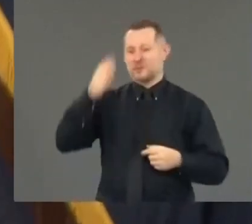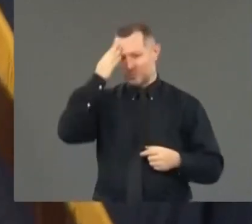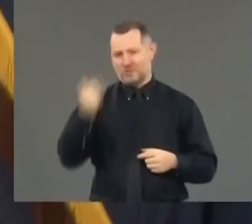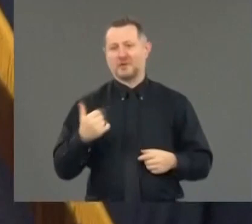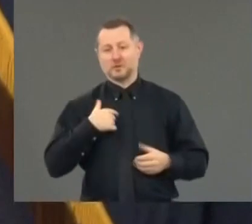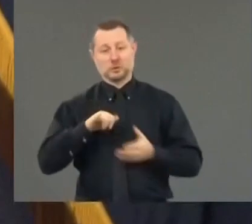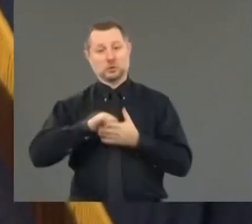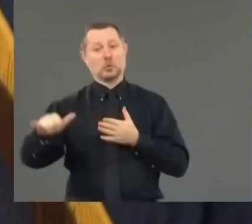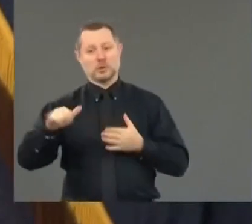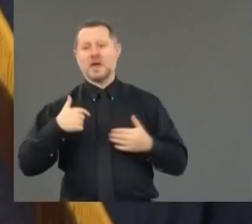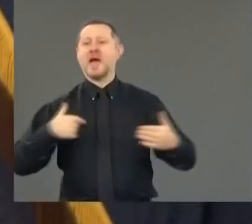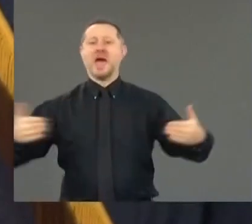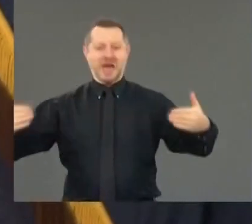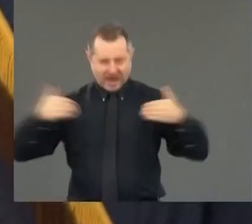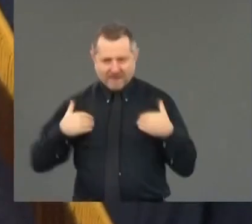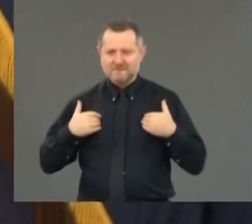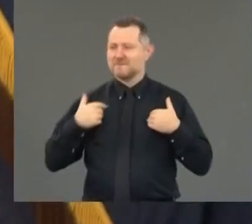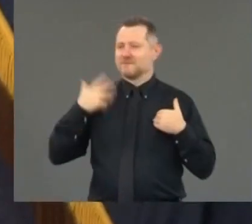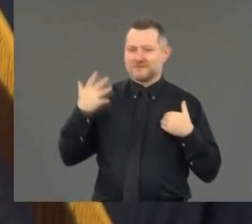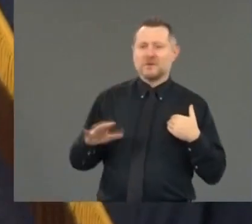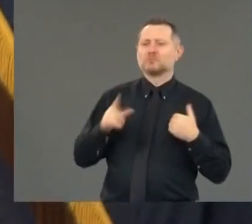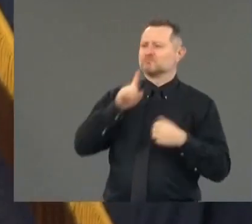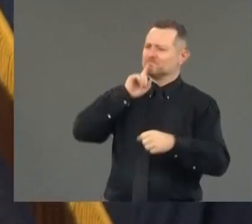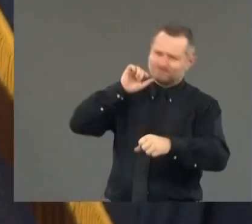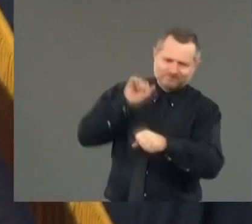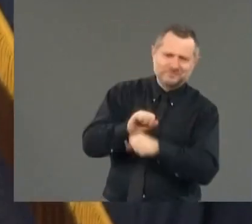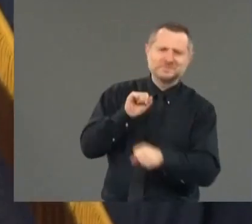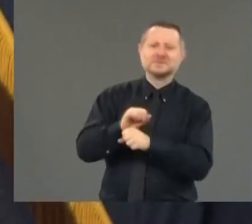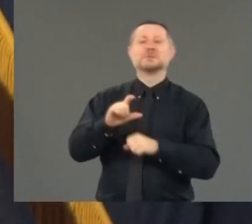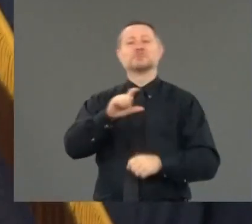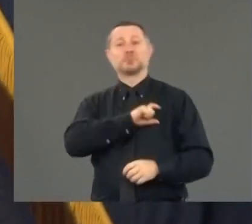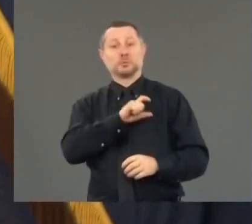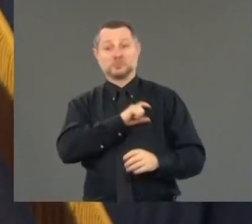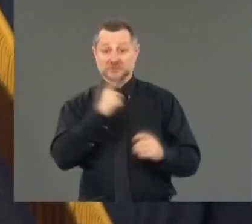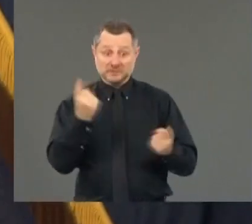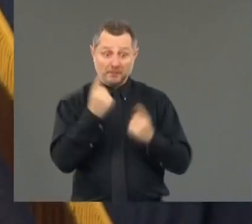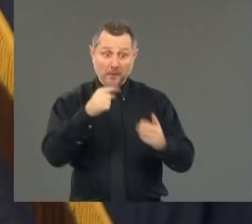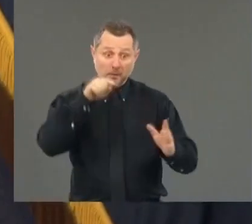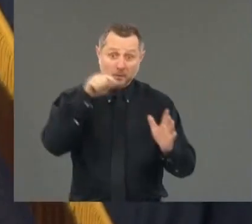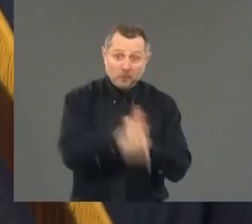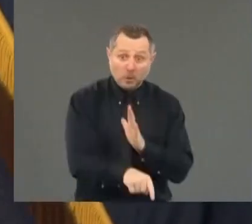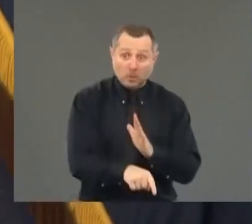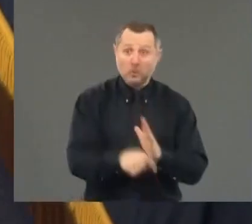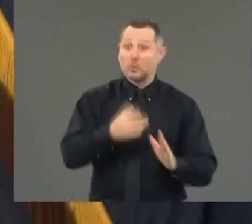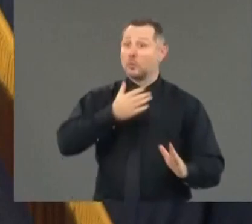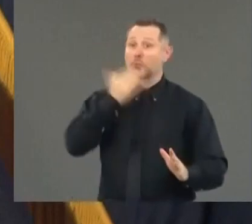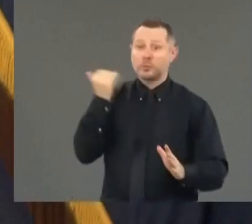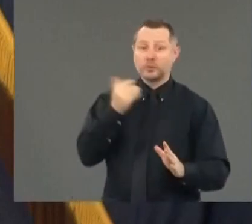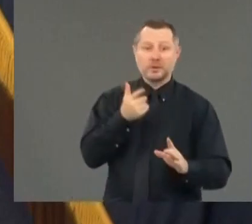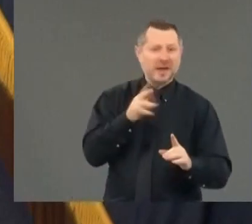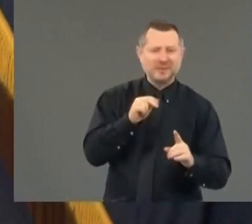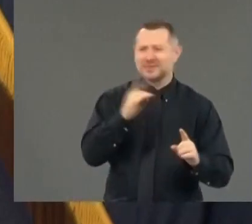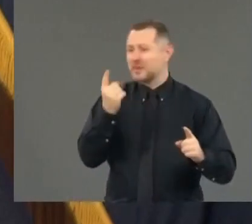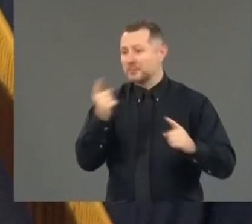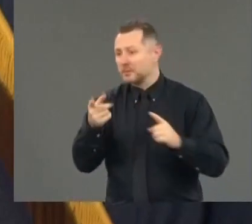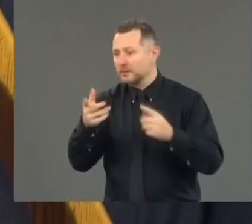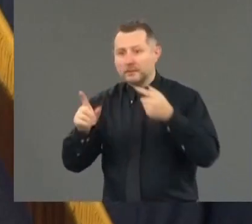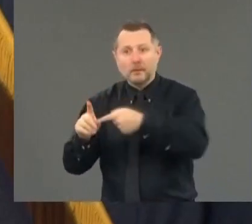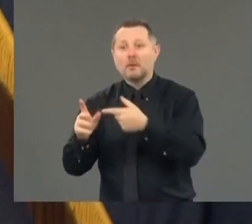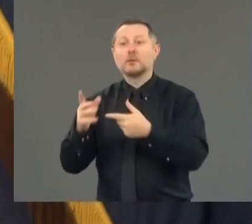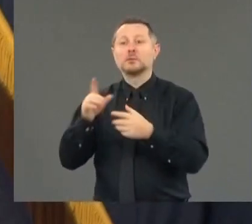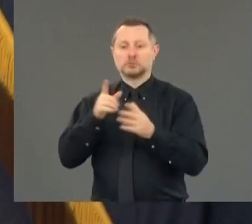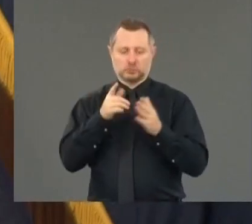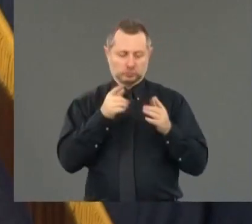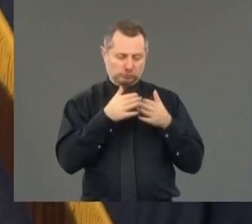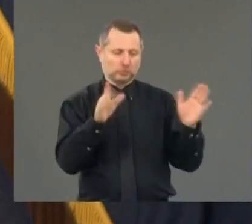state we have, when there's a killing by a police officer of an unarmed person, the Attorney General does the investigation